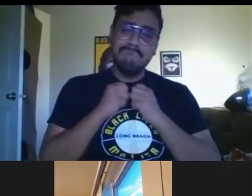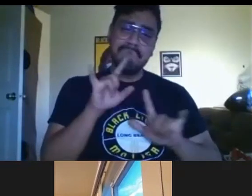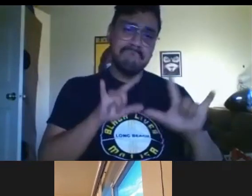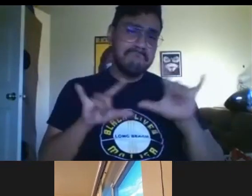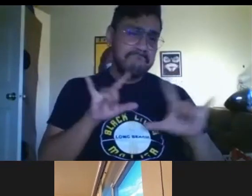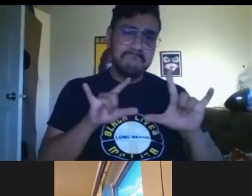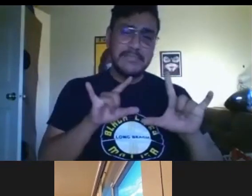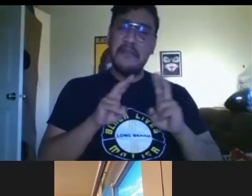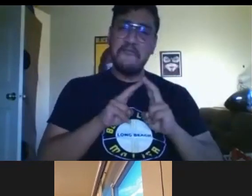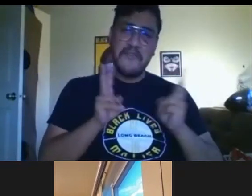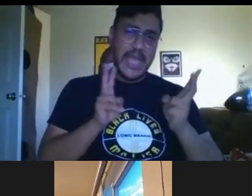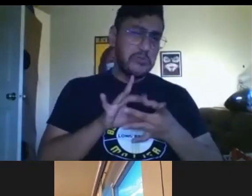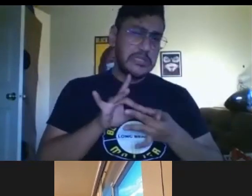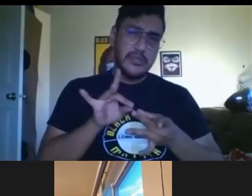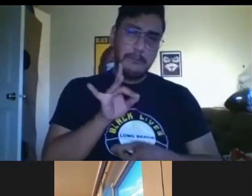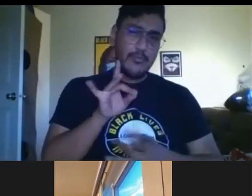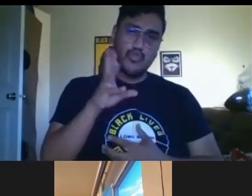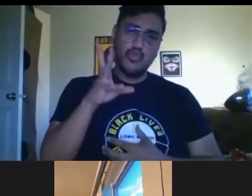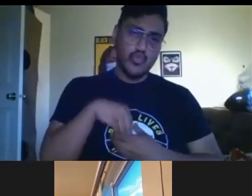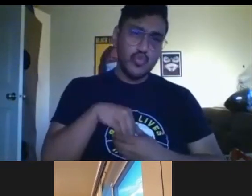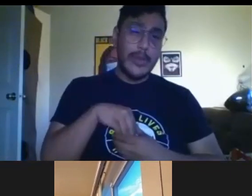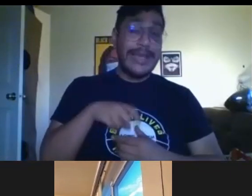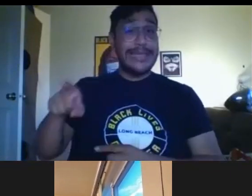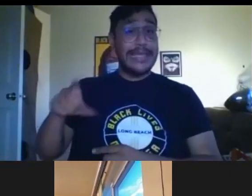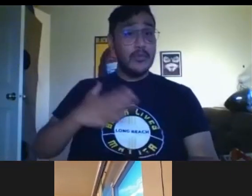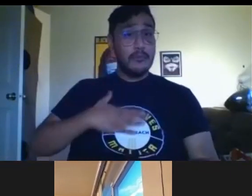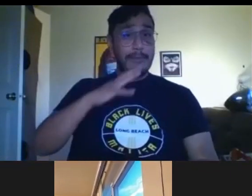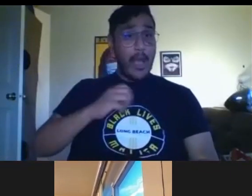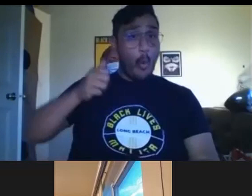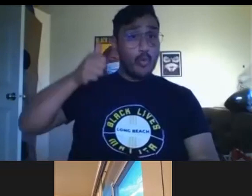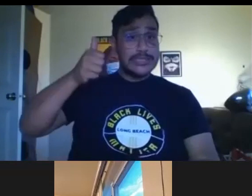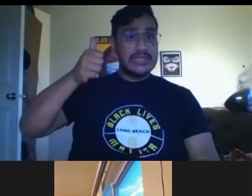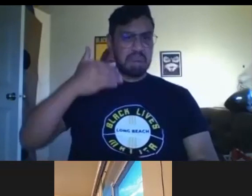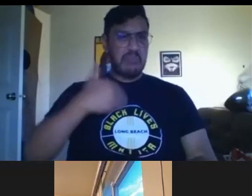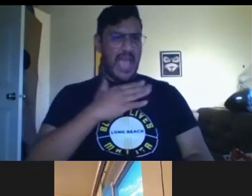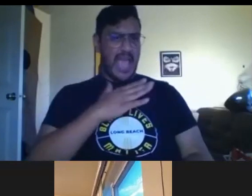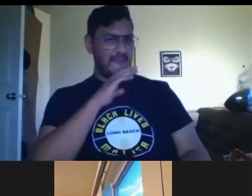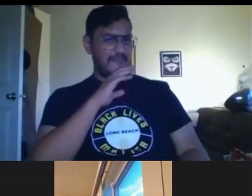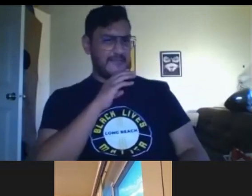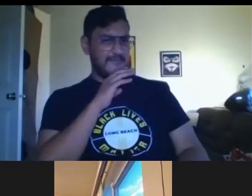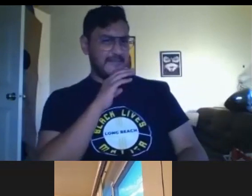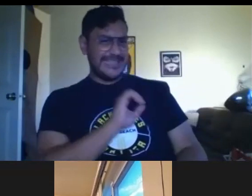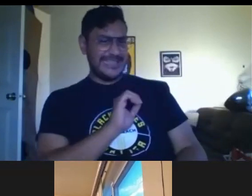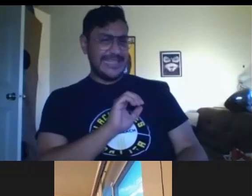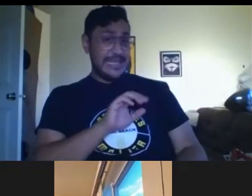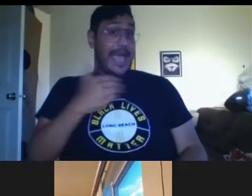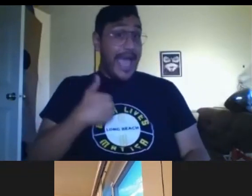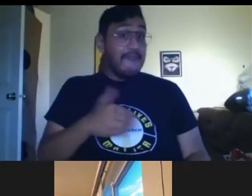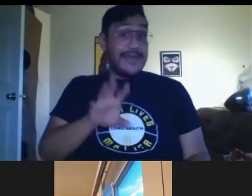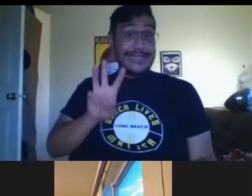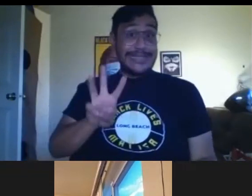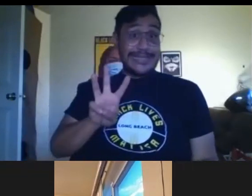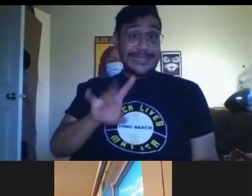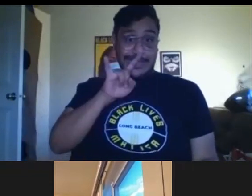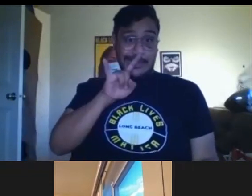spiritual. He is my eldest son out of 6 children. I had him when I was 18 years old. So we grew